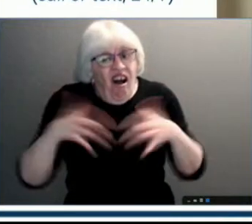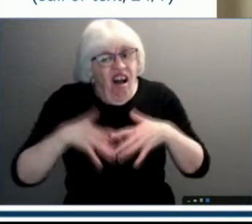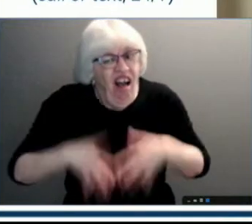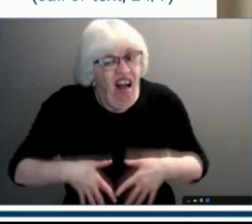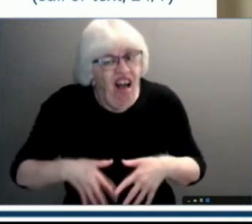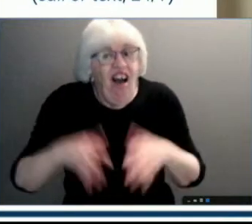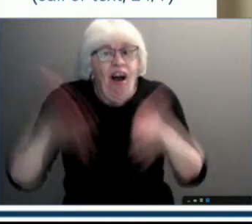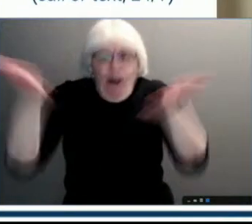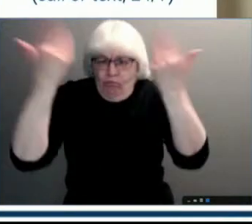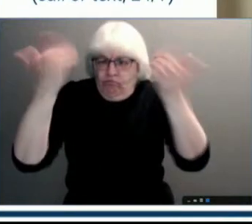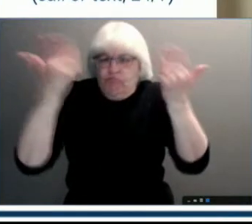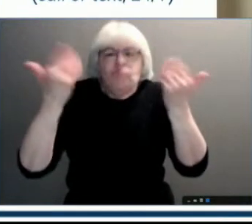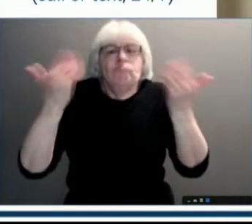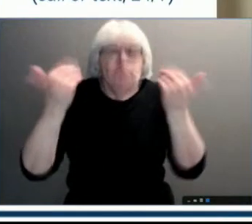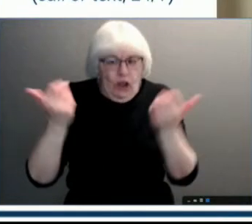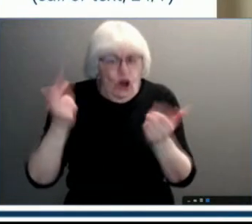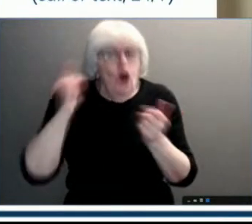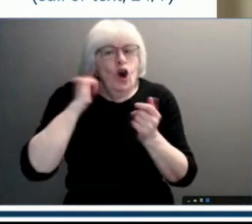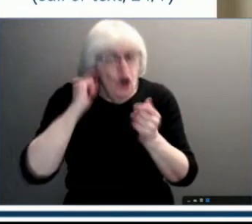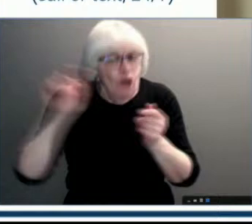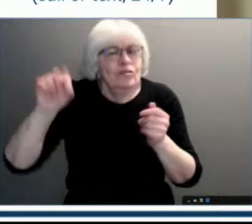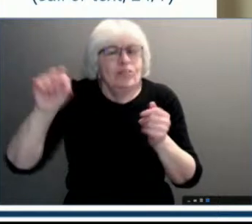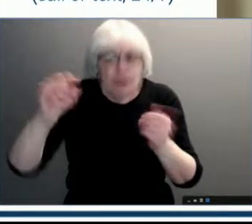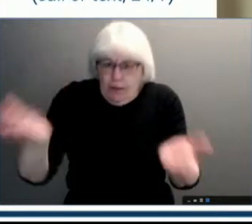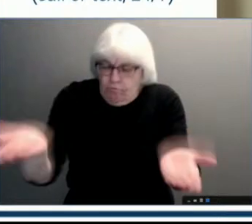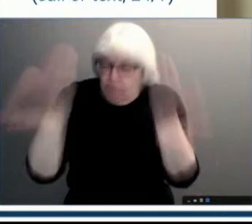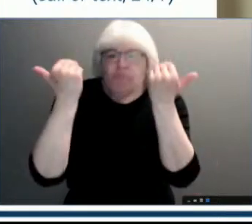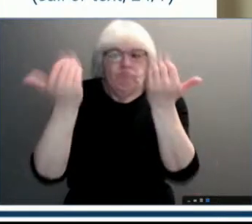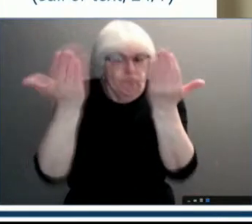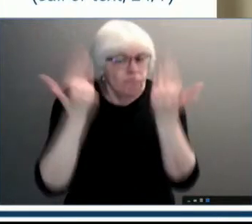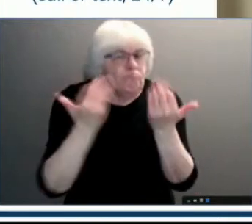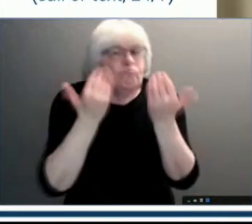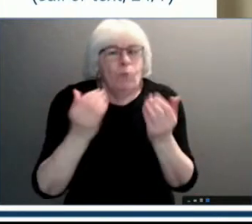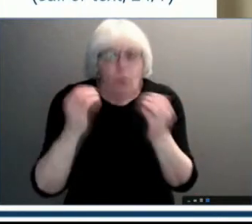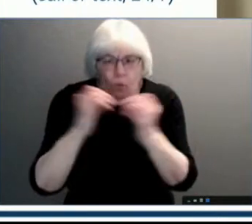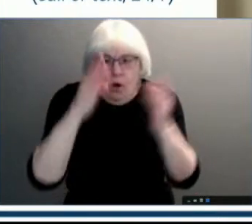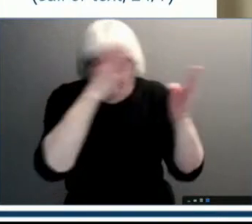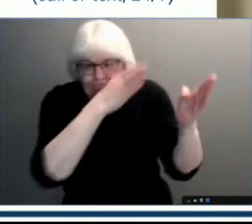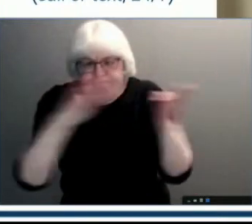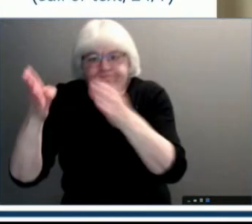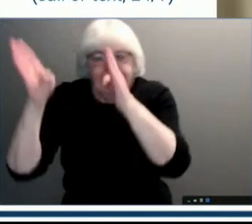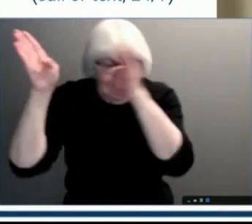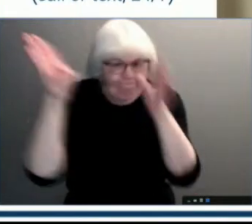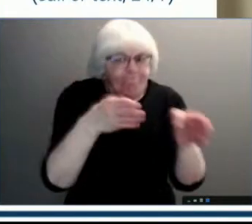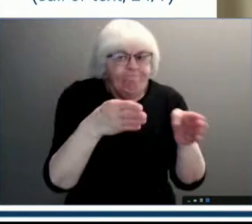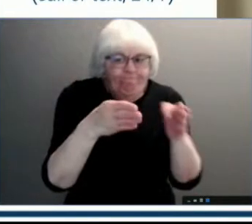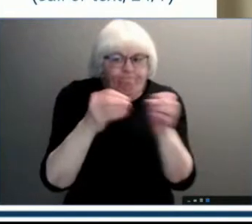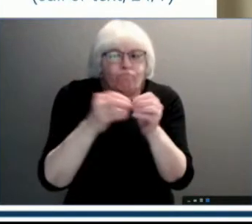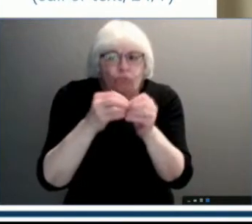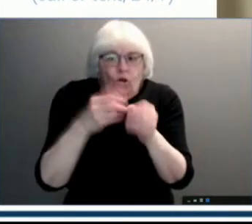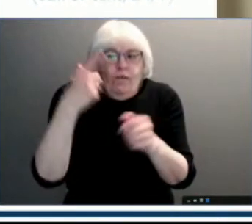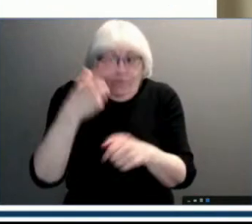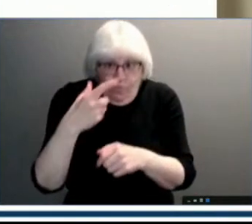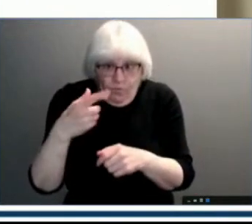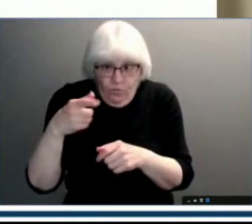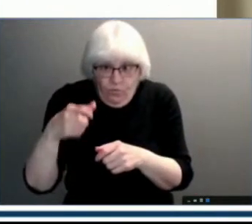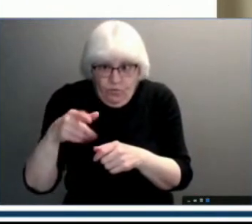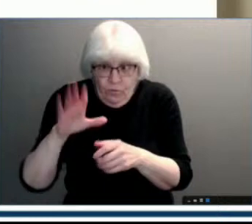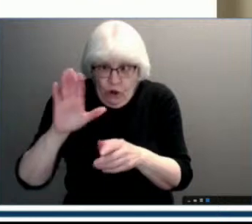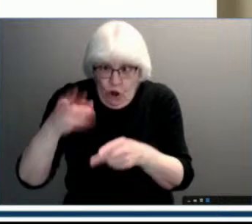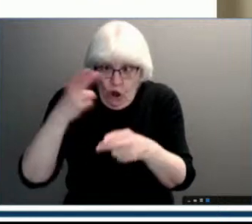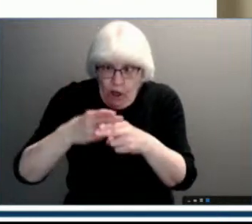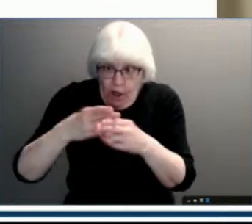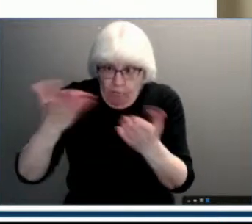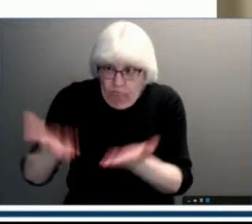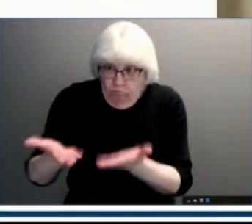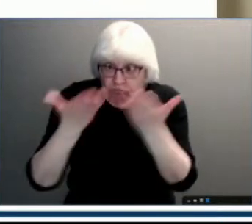We've redirected resources to appropriately respond to those putting their names forward. We do need your skills.